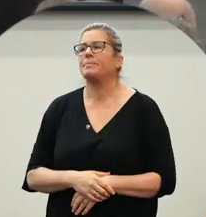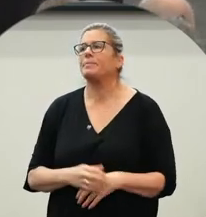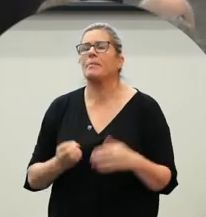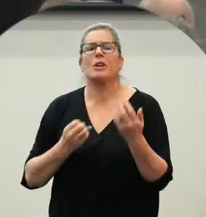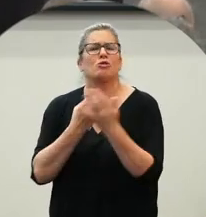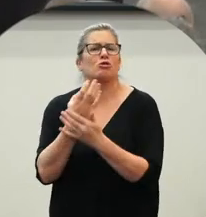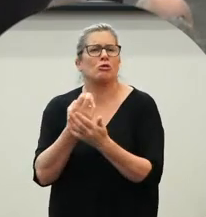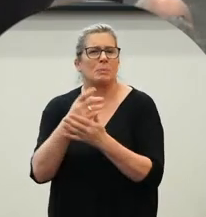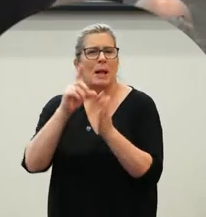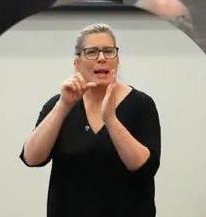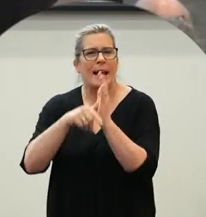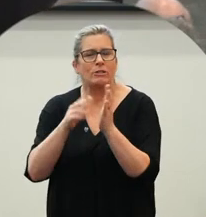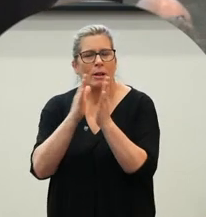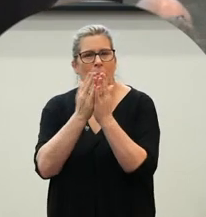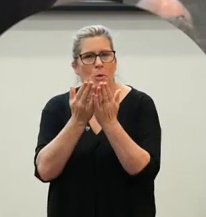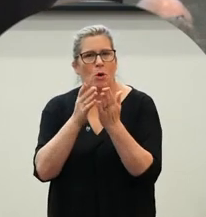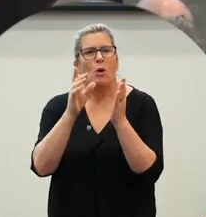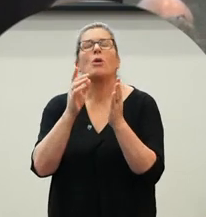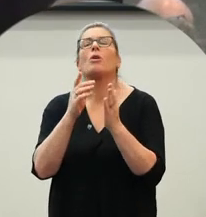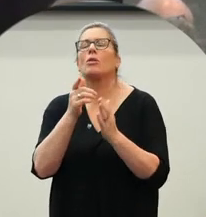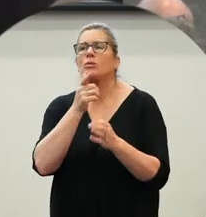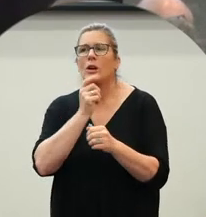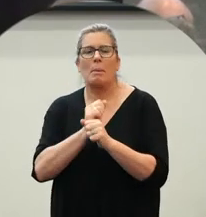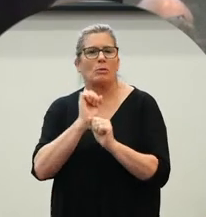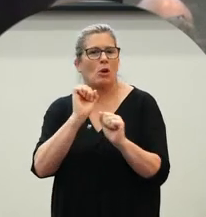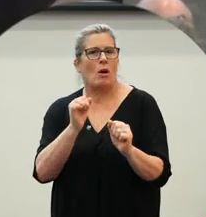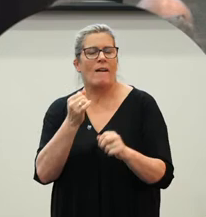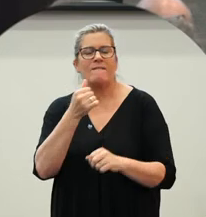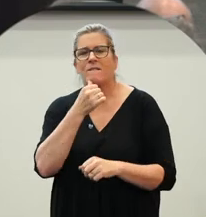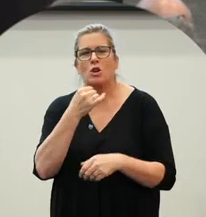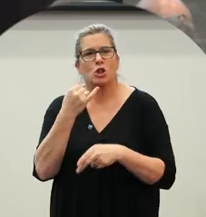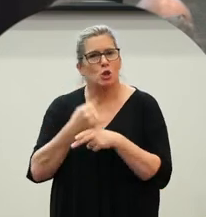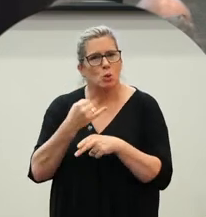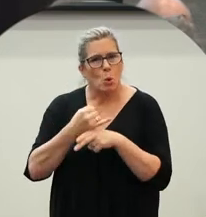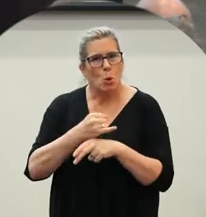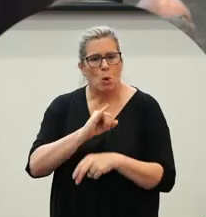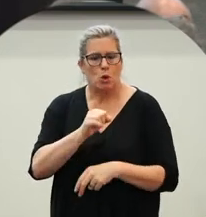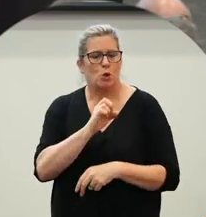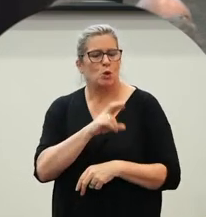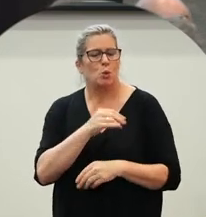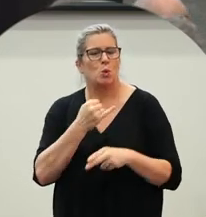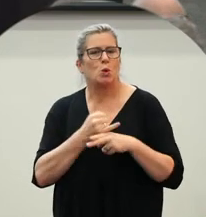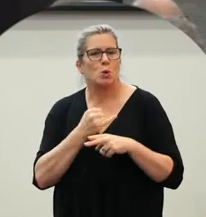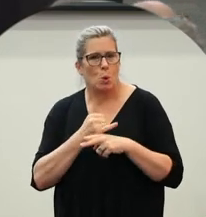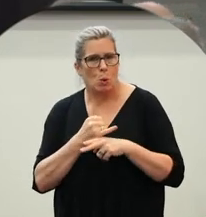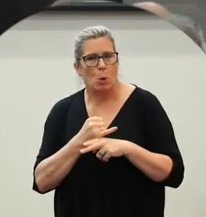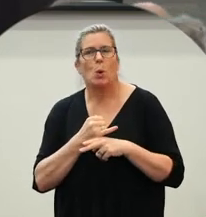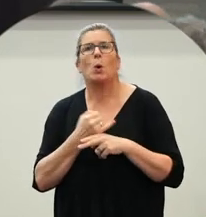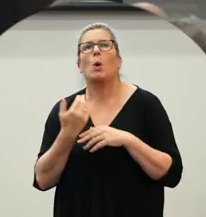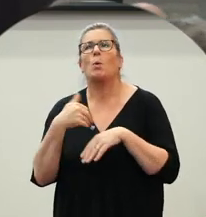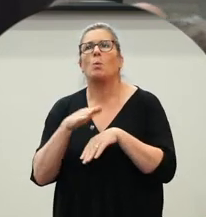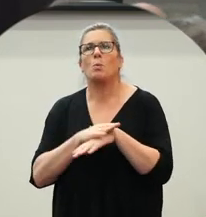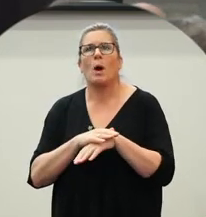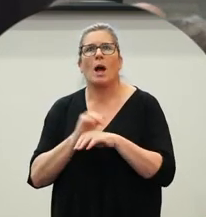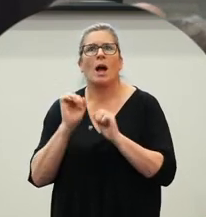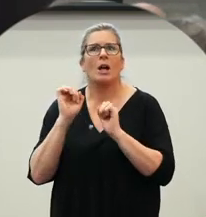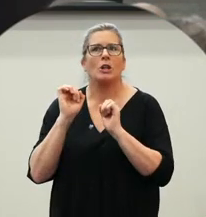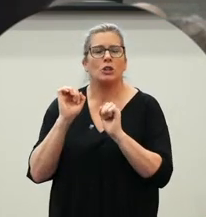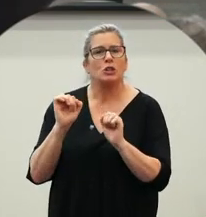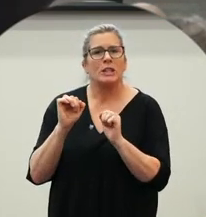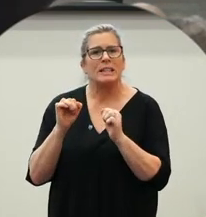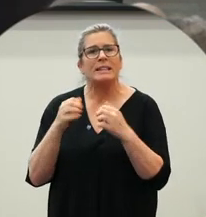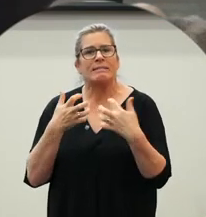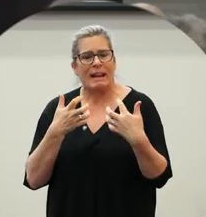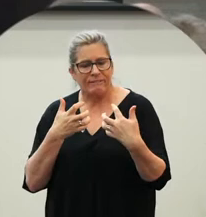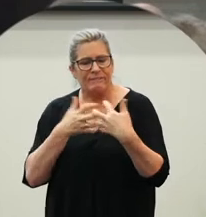think, or just slightly after that, of her first school, of the sort of junior school, where she effectively fitted